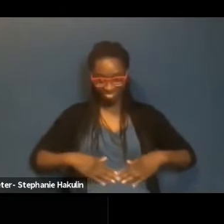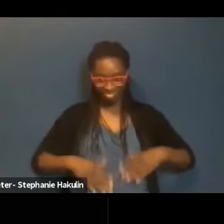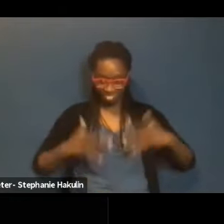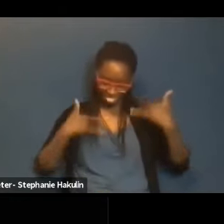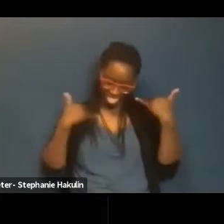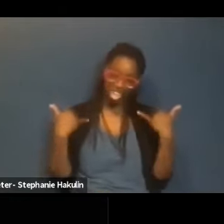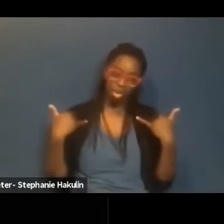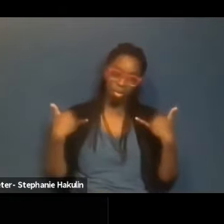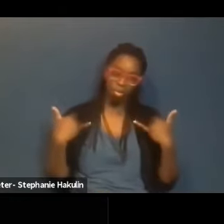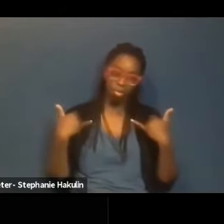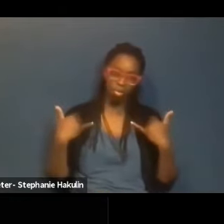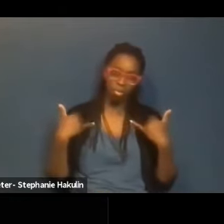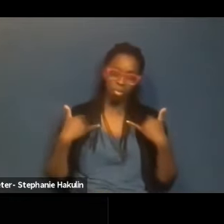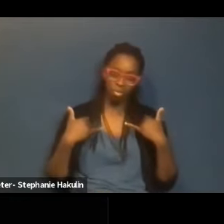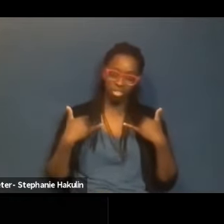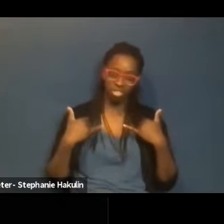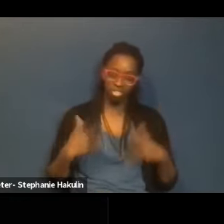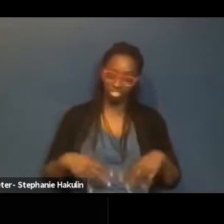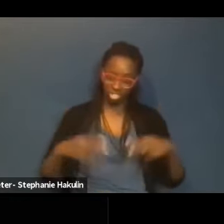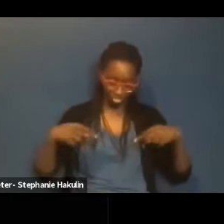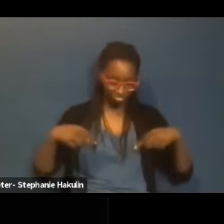yours.